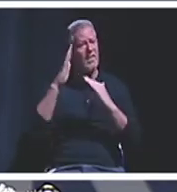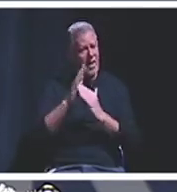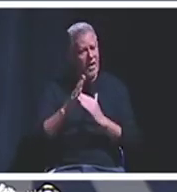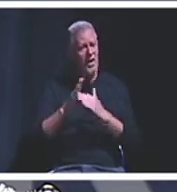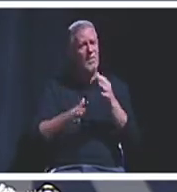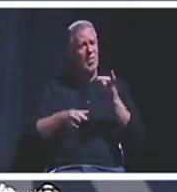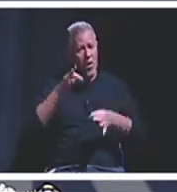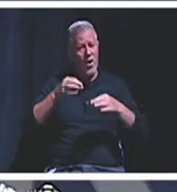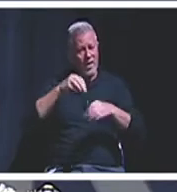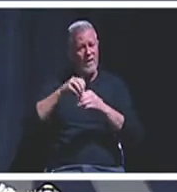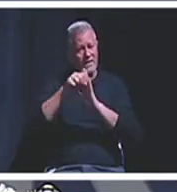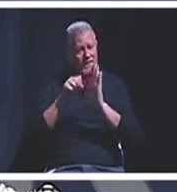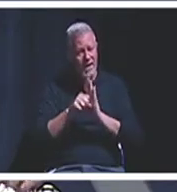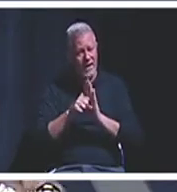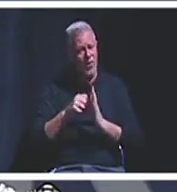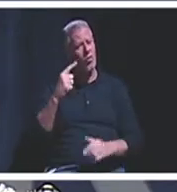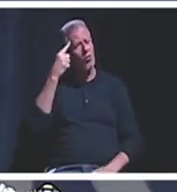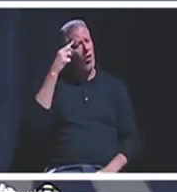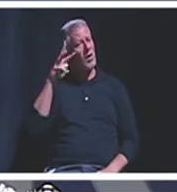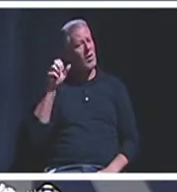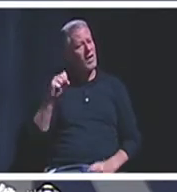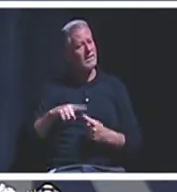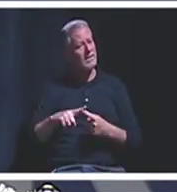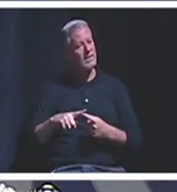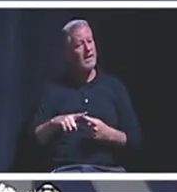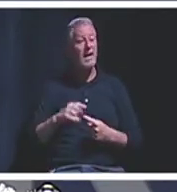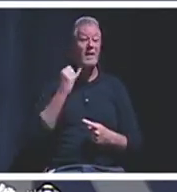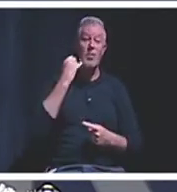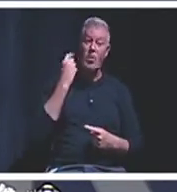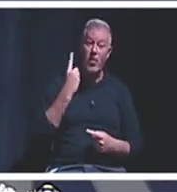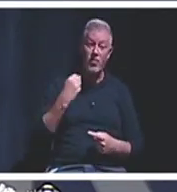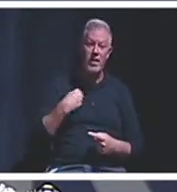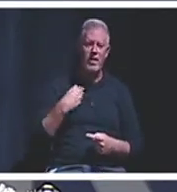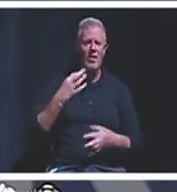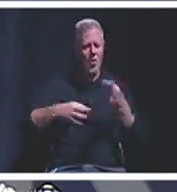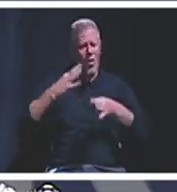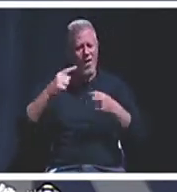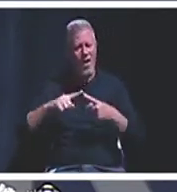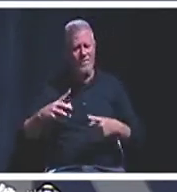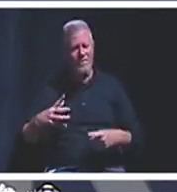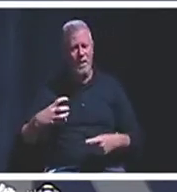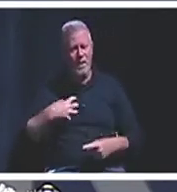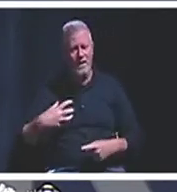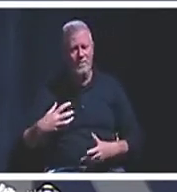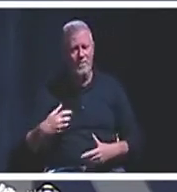state. The Court of Appeals, in case anyone was wondering, still shocks me every time.